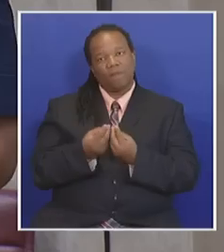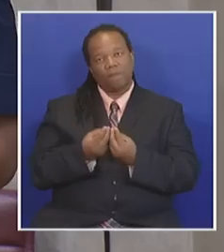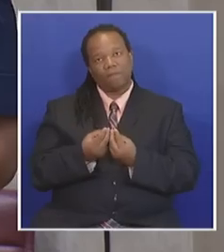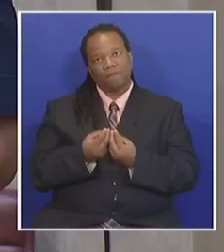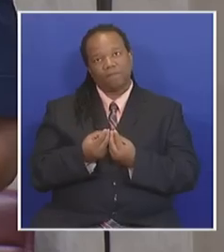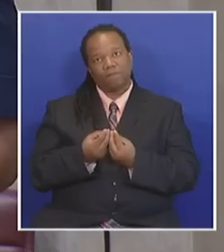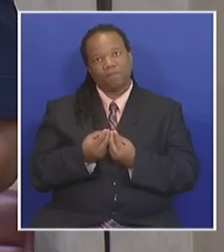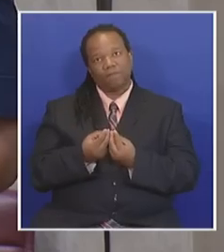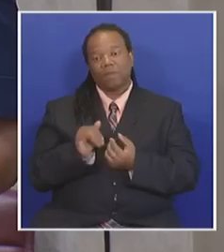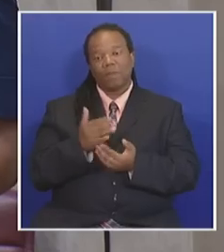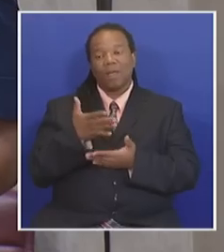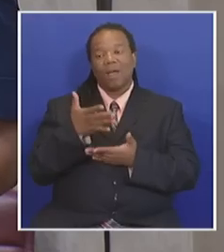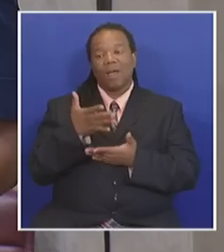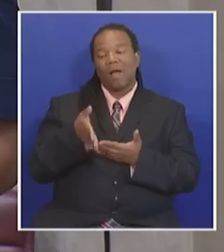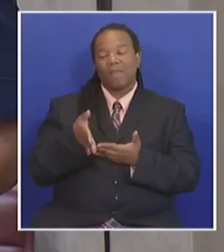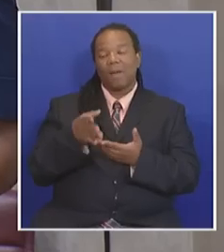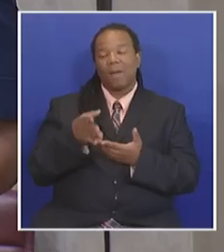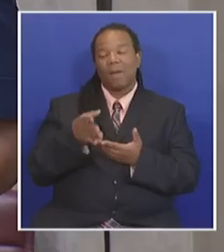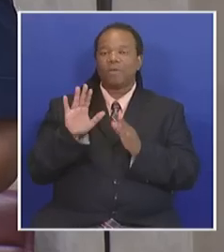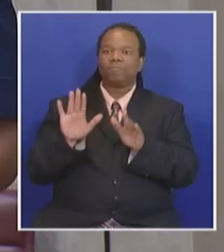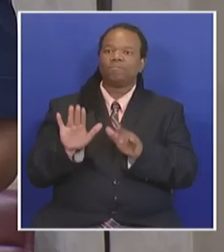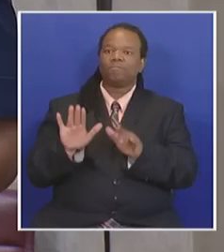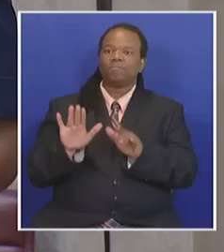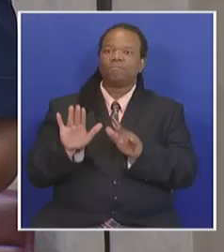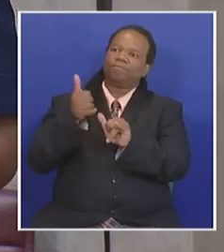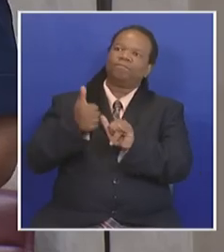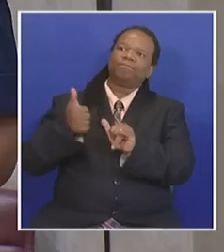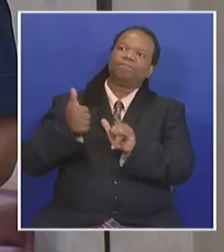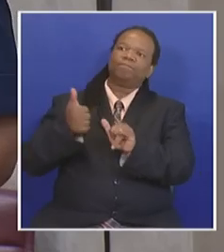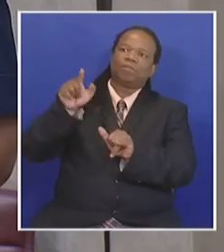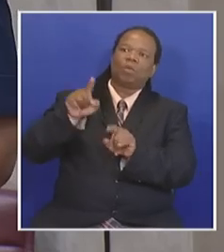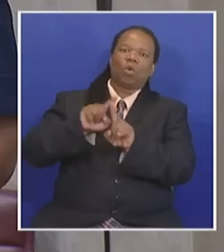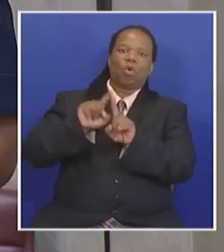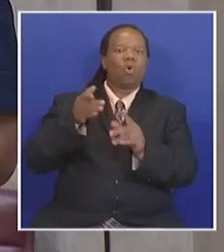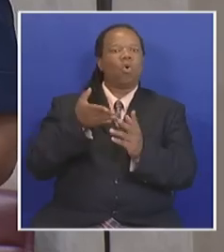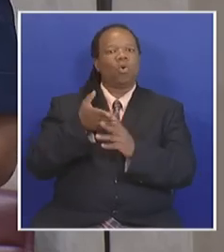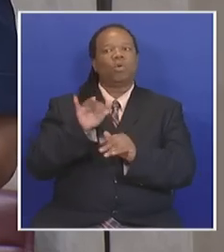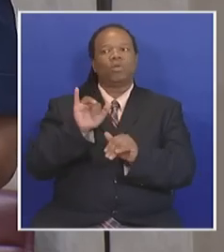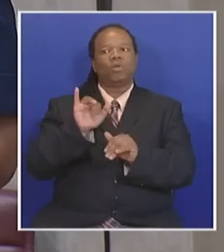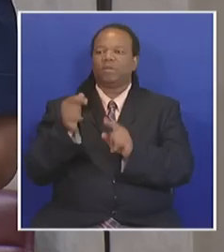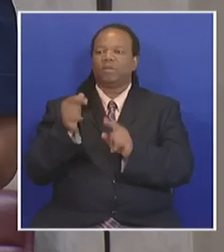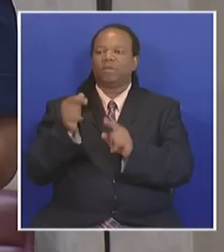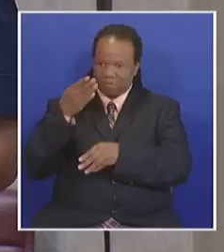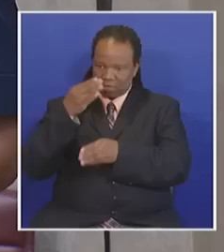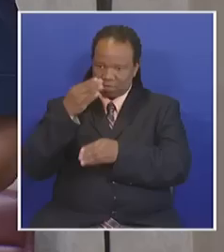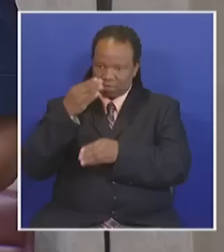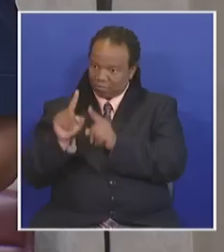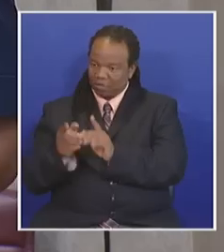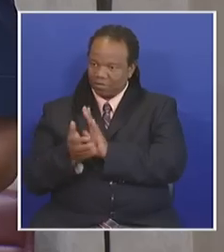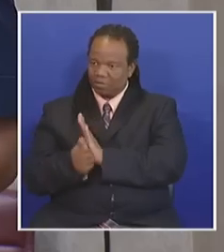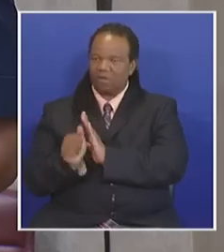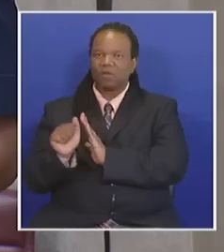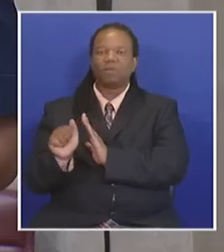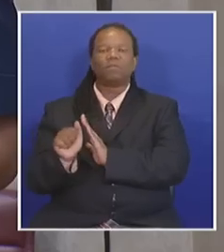keep certain people from occupying certain positions or entering certain careers. There are times in our country,